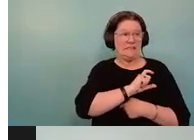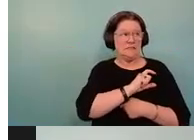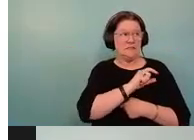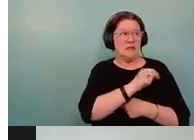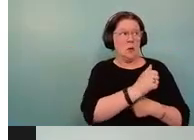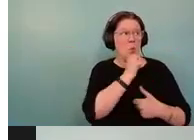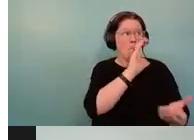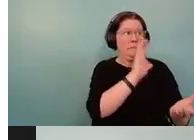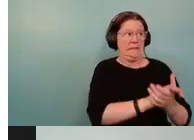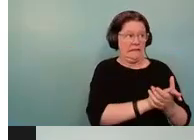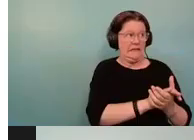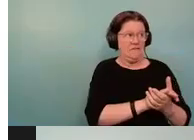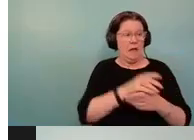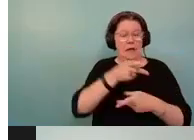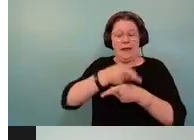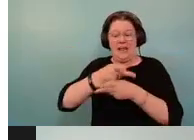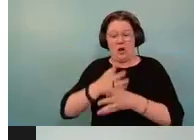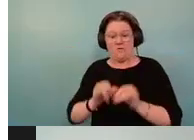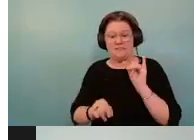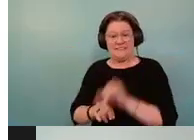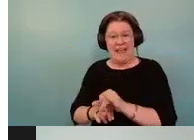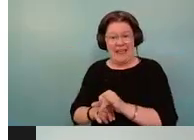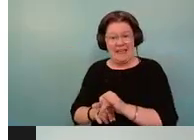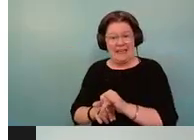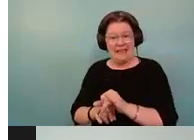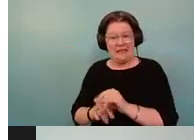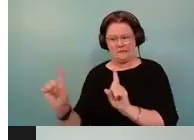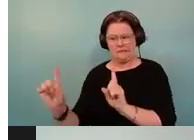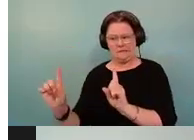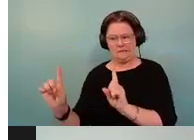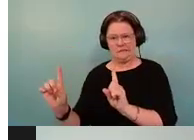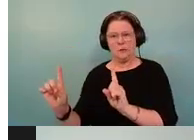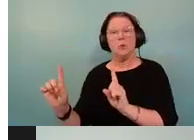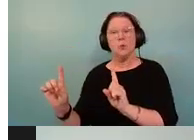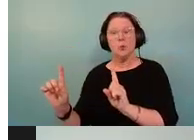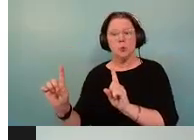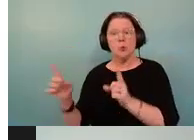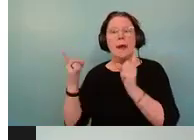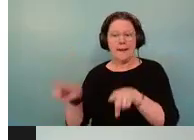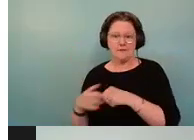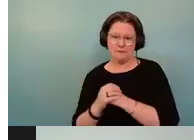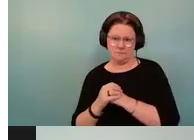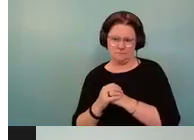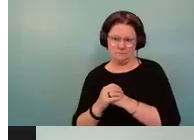them and that caregiver stays in that role? And that is a reality that happens. I've had maybe